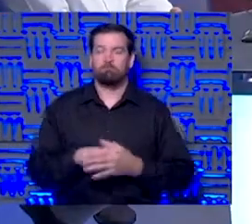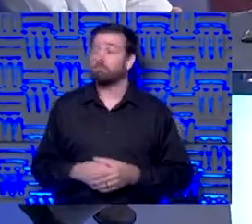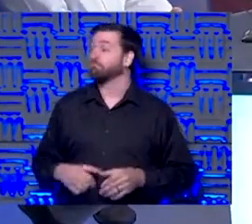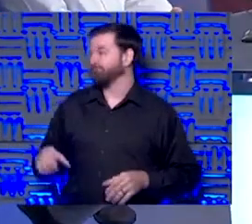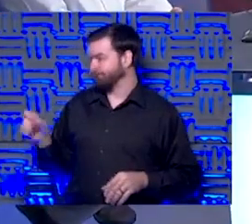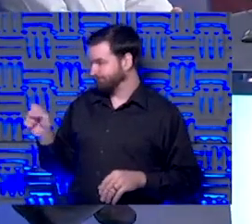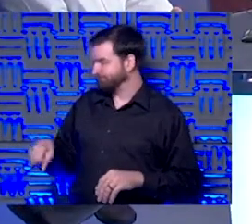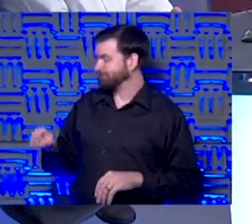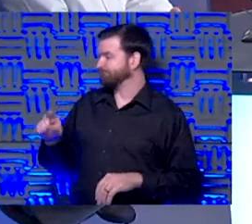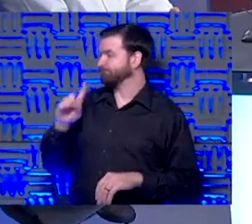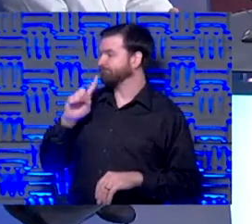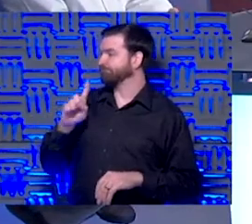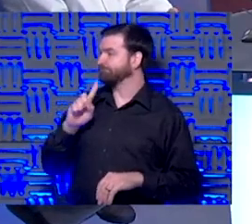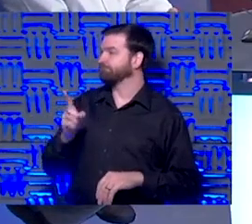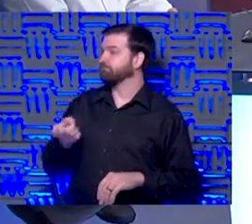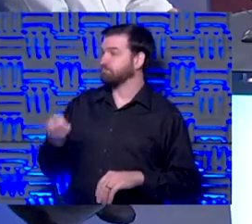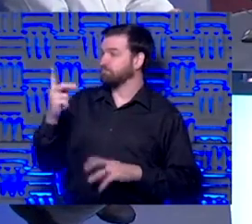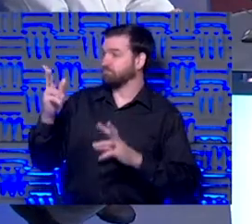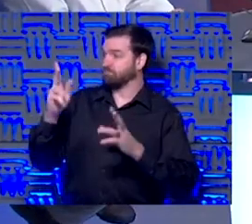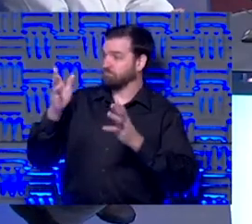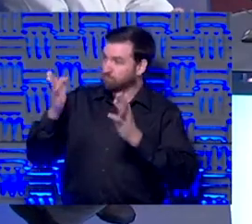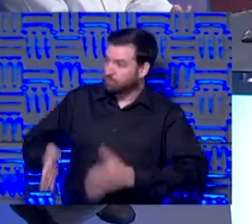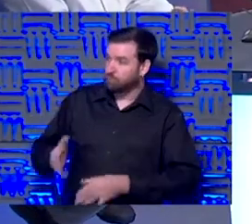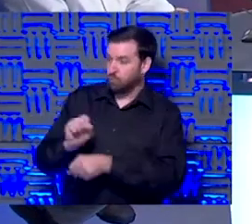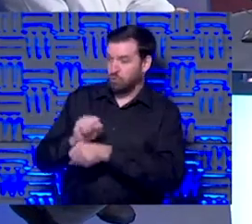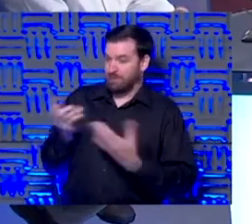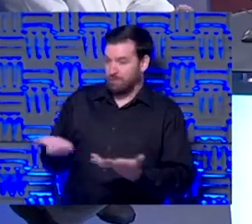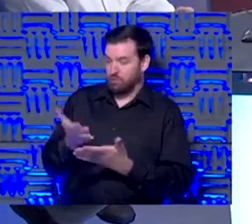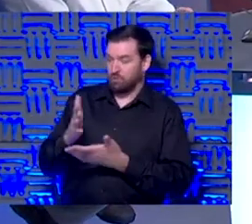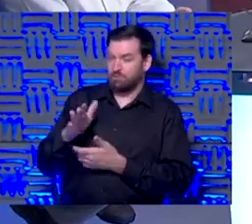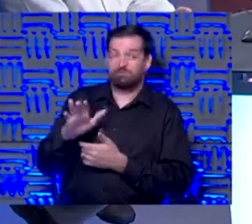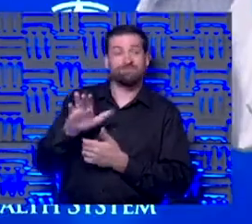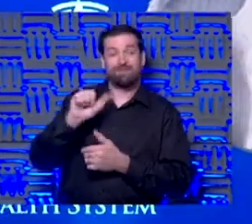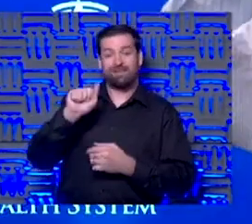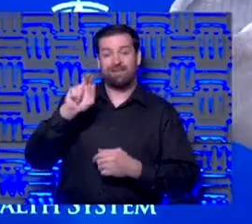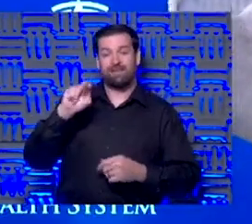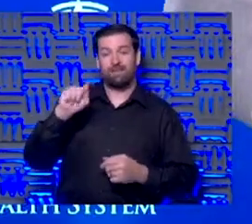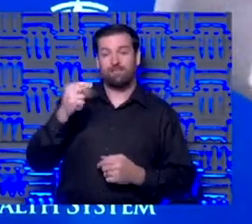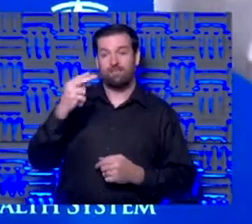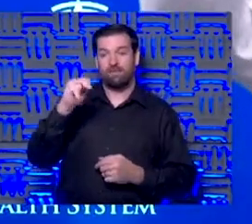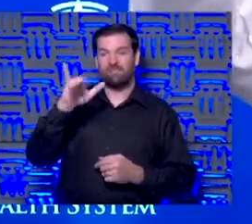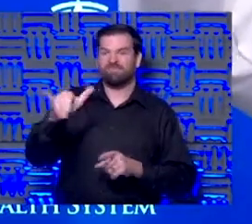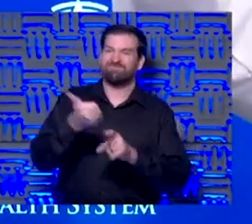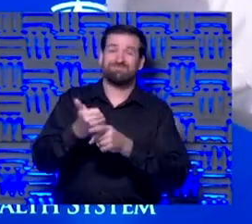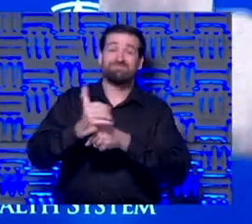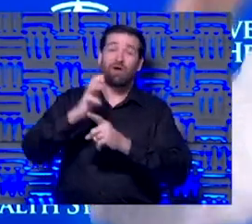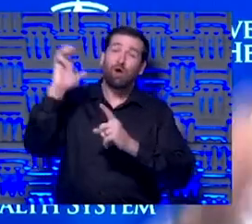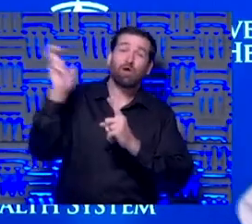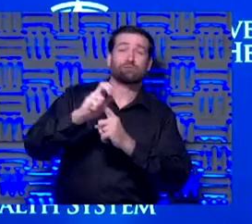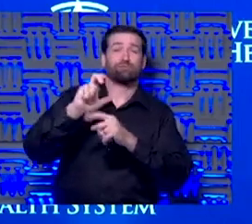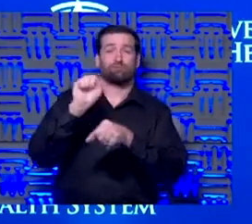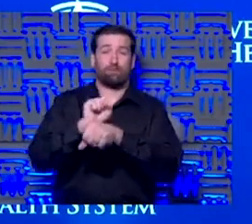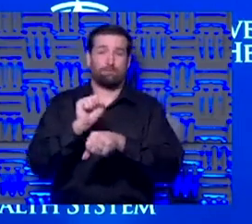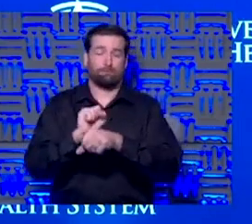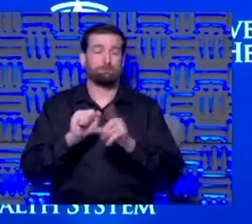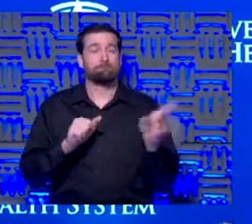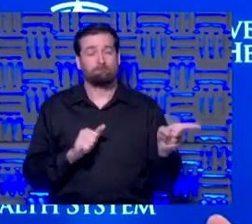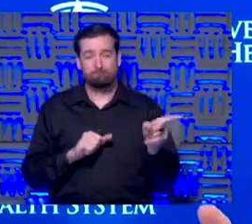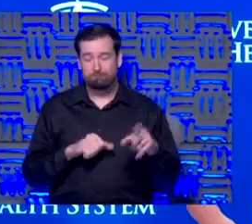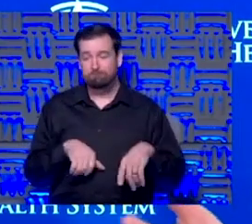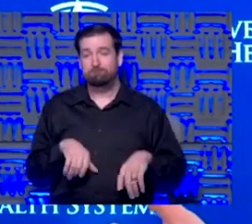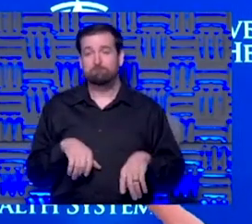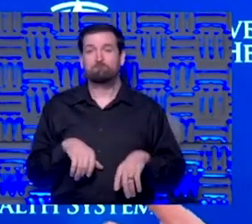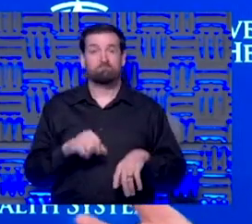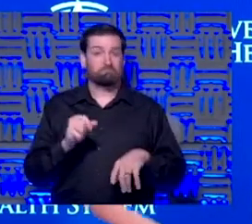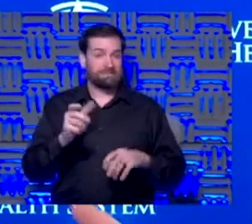are. And, in fact, one of the folks who works here and is behind the scenes today, Anthony, who does a great job. Hi, Anthony. Anthony was sick.